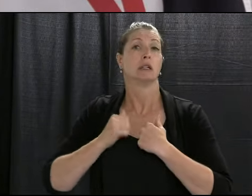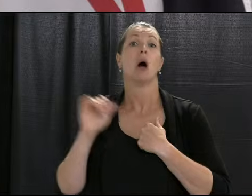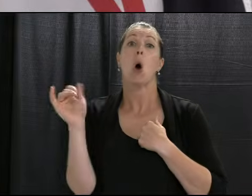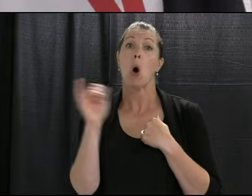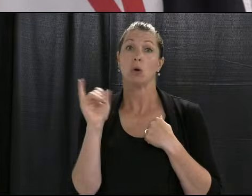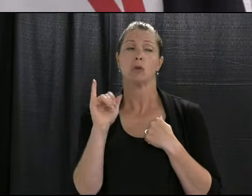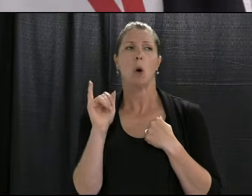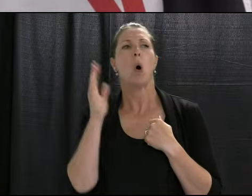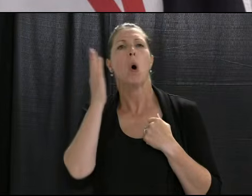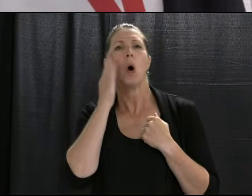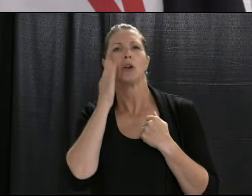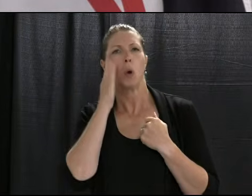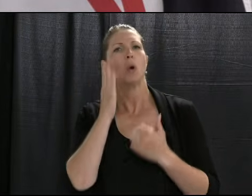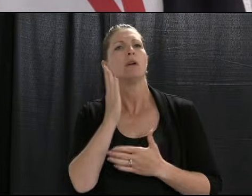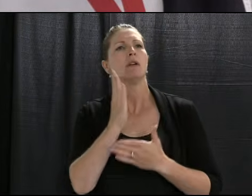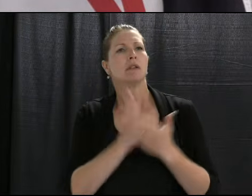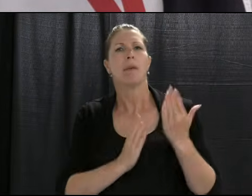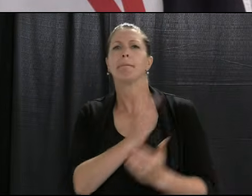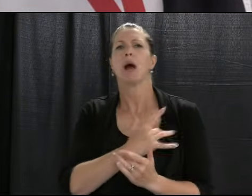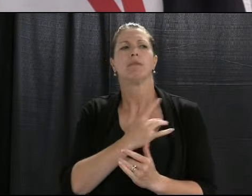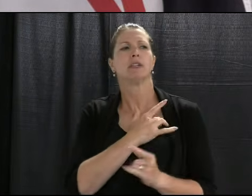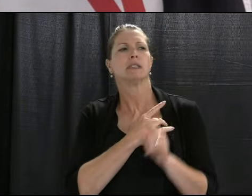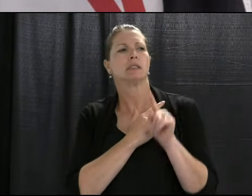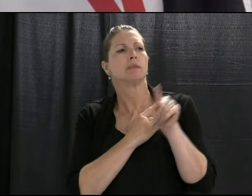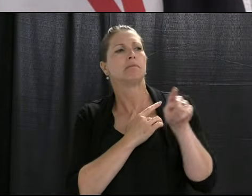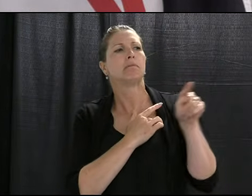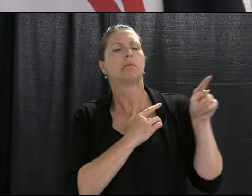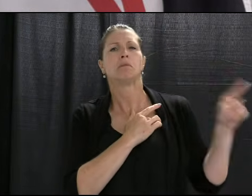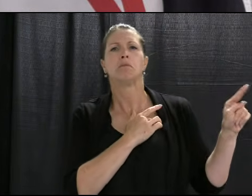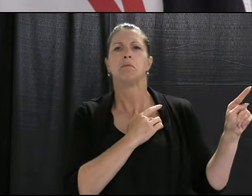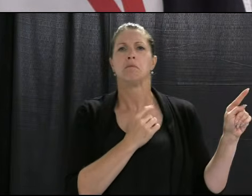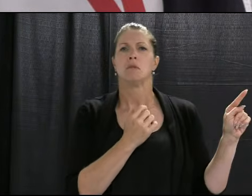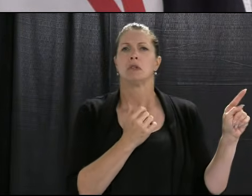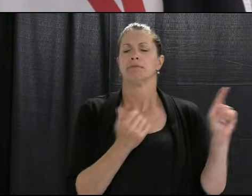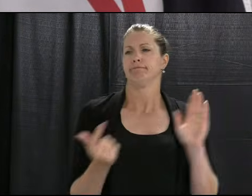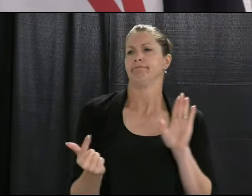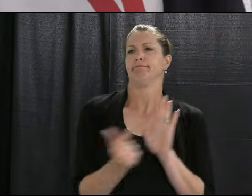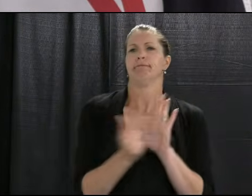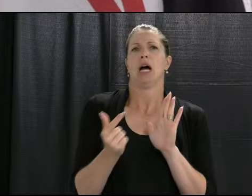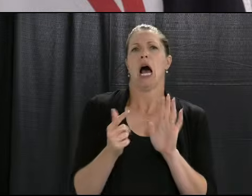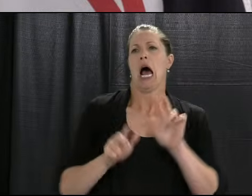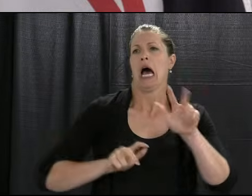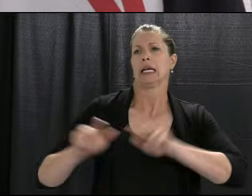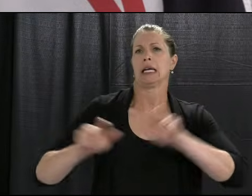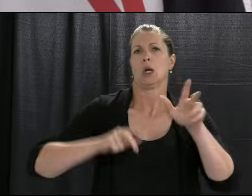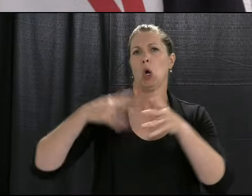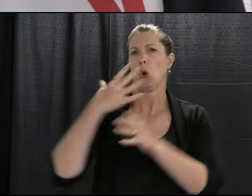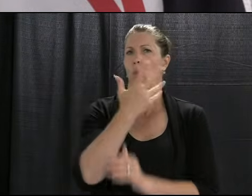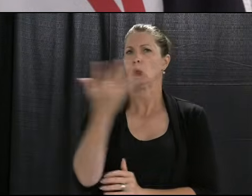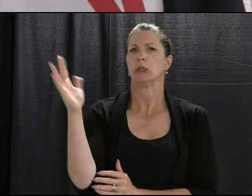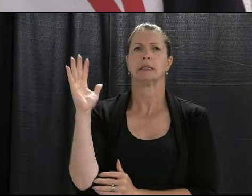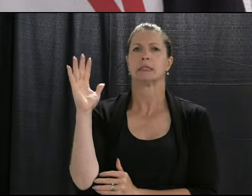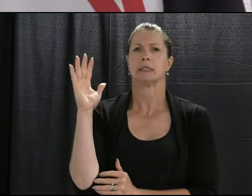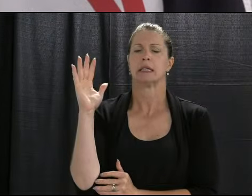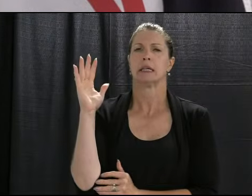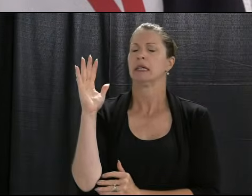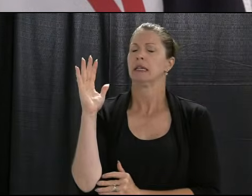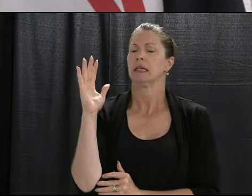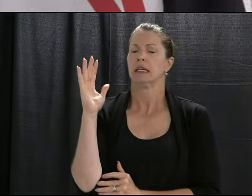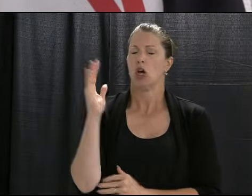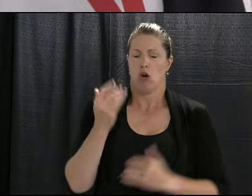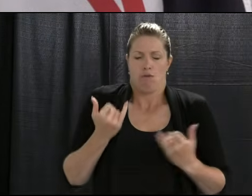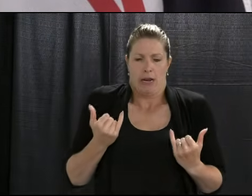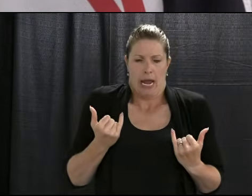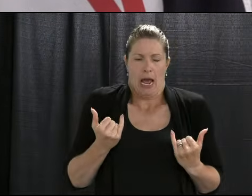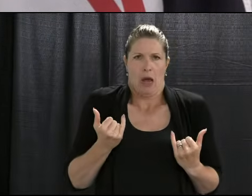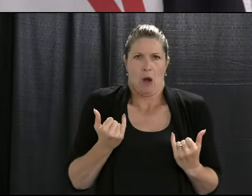other situations like hiking in the woods. I think at this time the right thing to do is to protect the innocent people and the